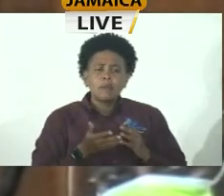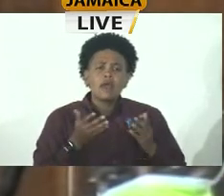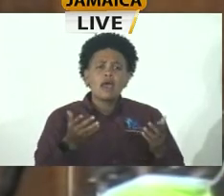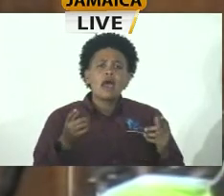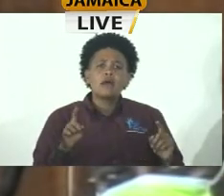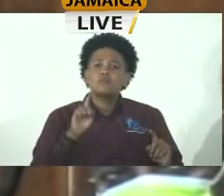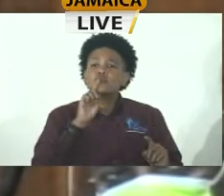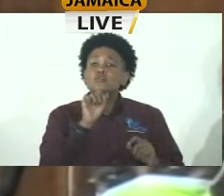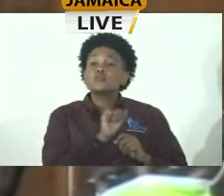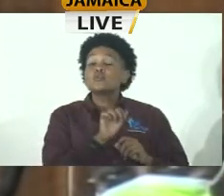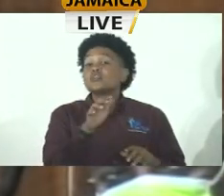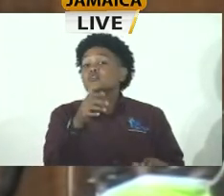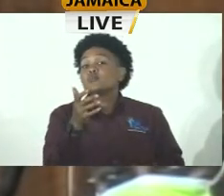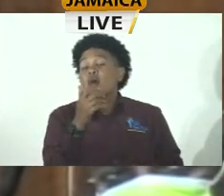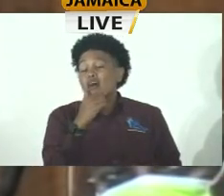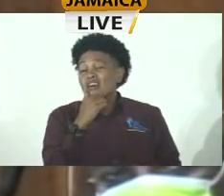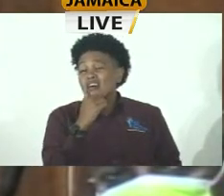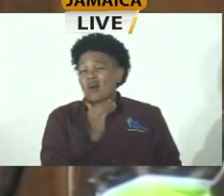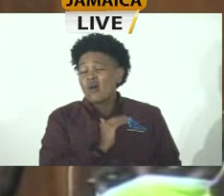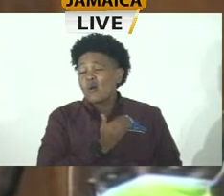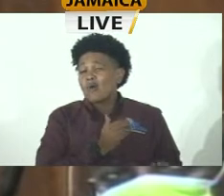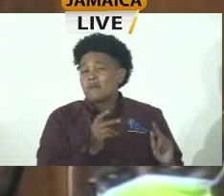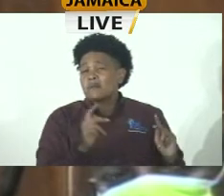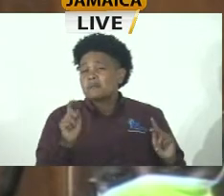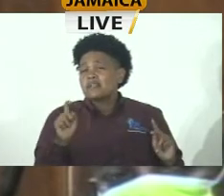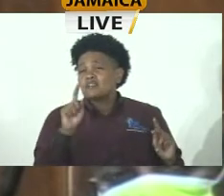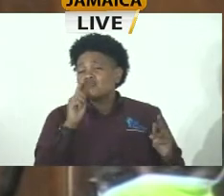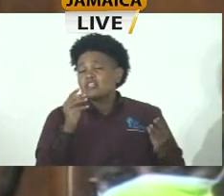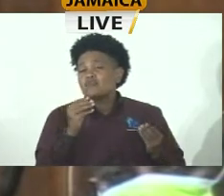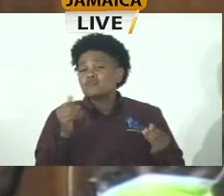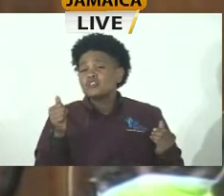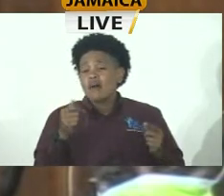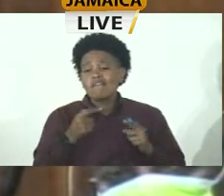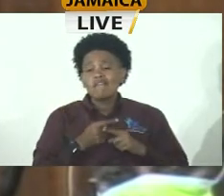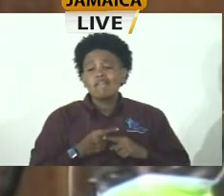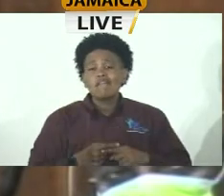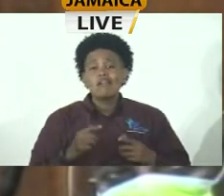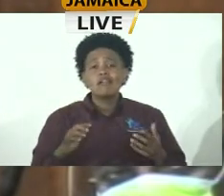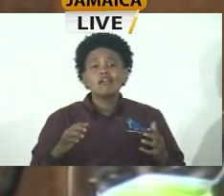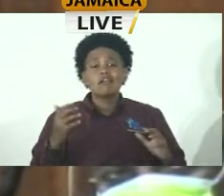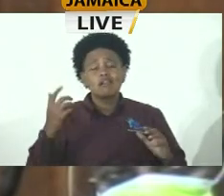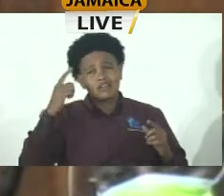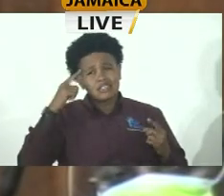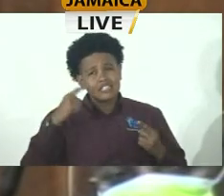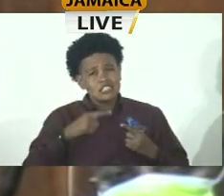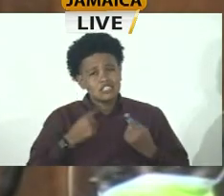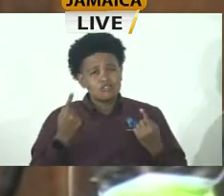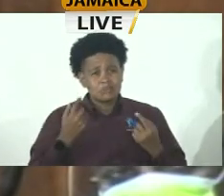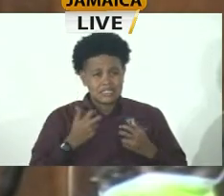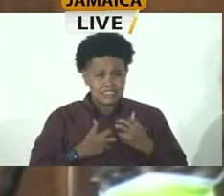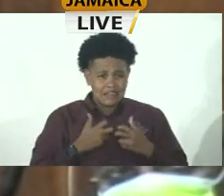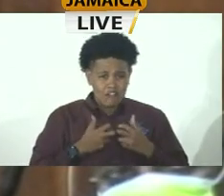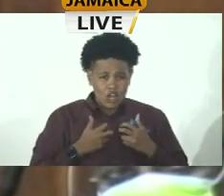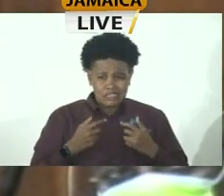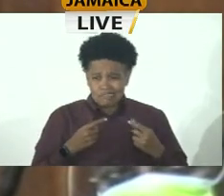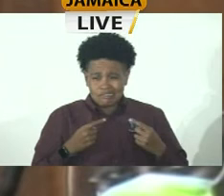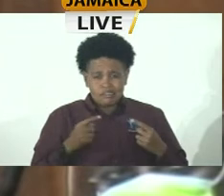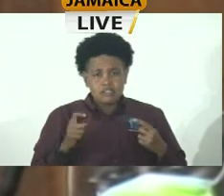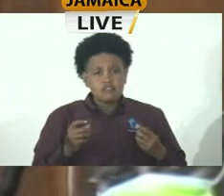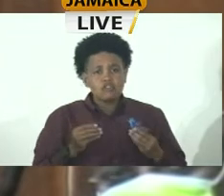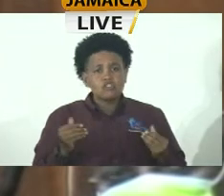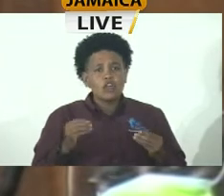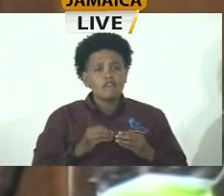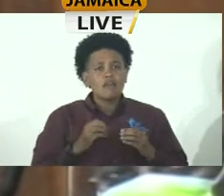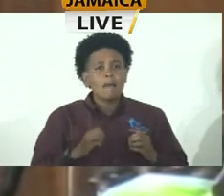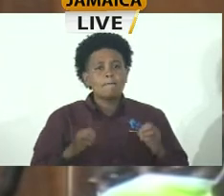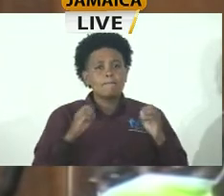truth our people need to resolve disputes disagreements difficulties in a